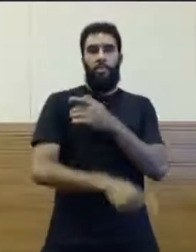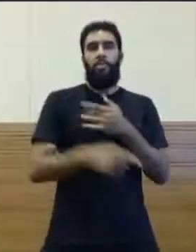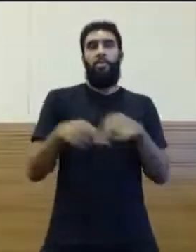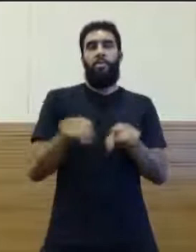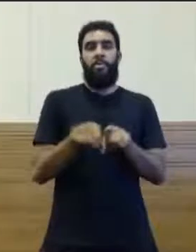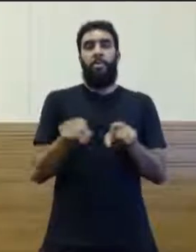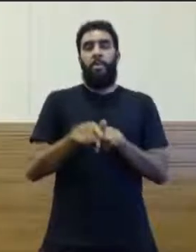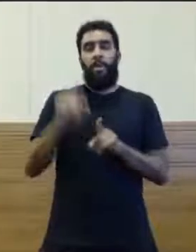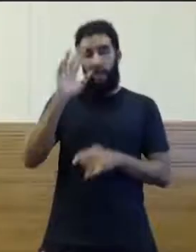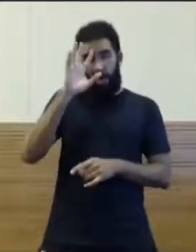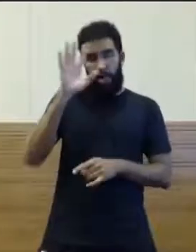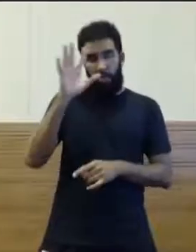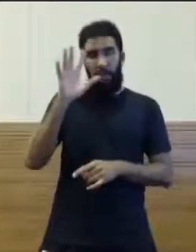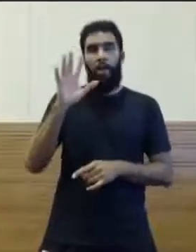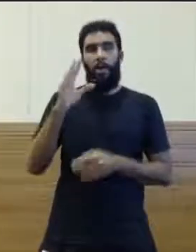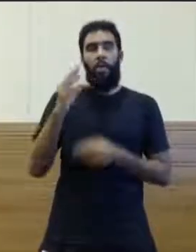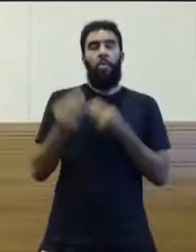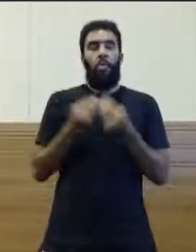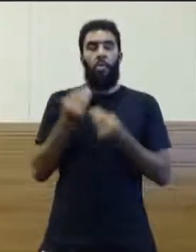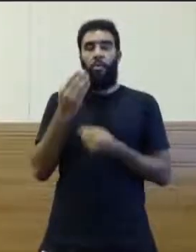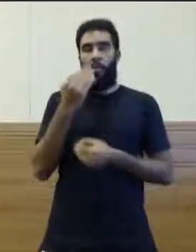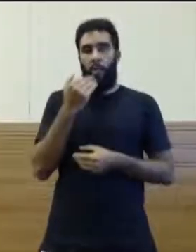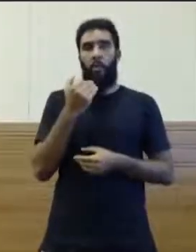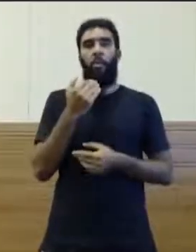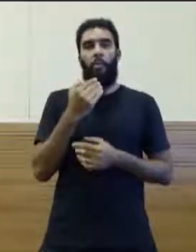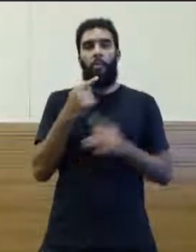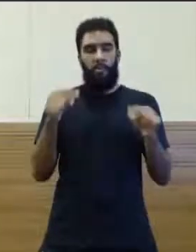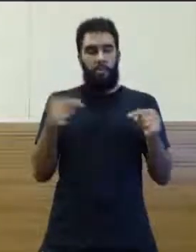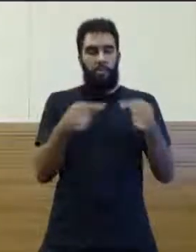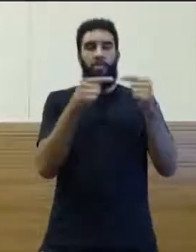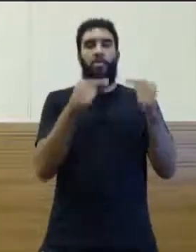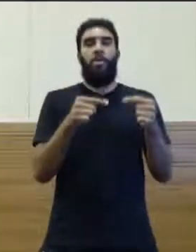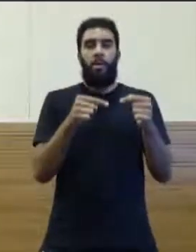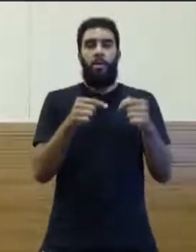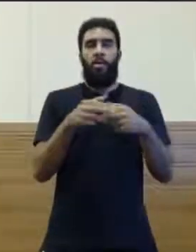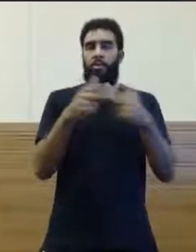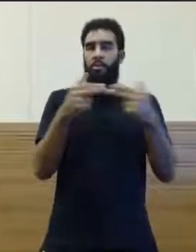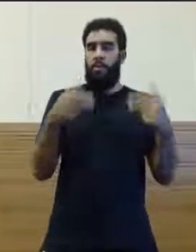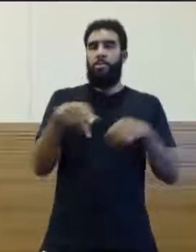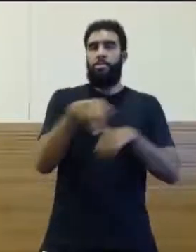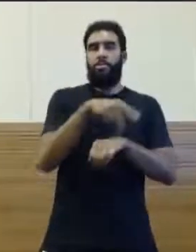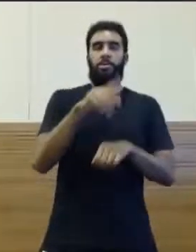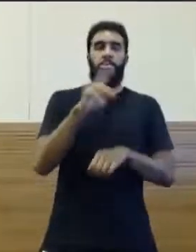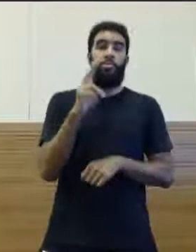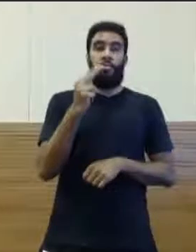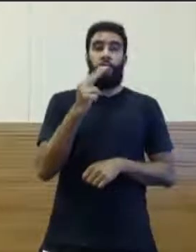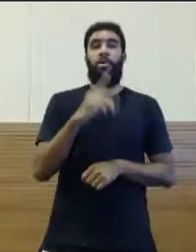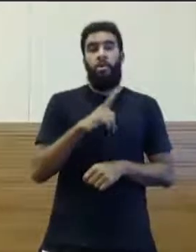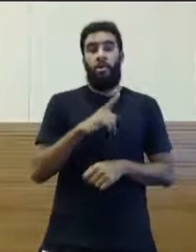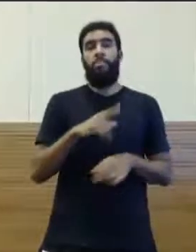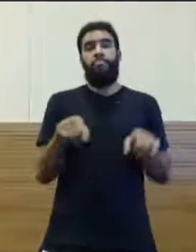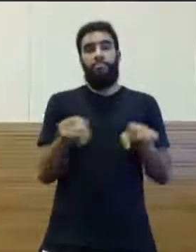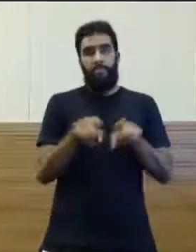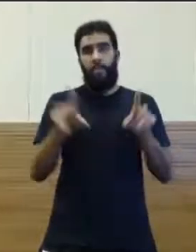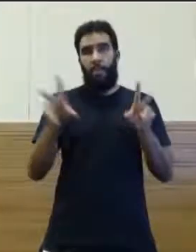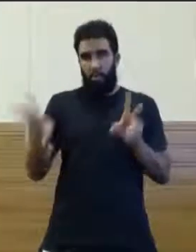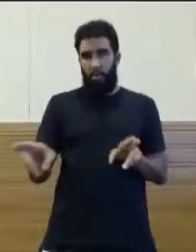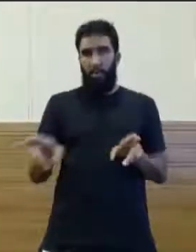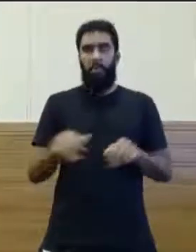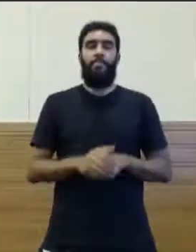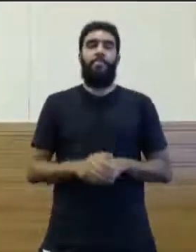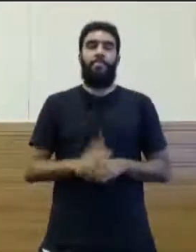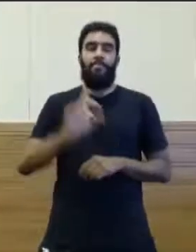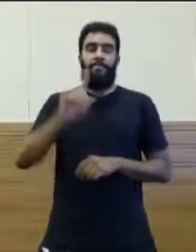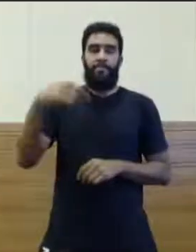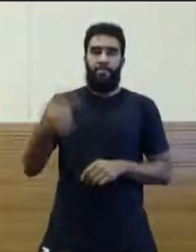more integrated, more holistic view that responded to the needs that Uruguay had.